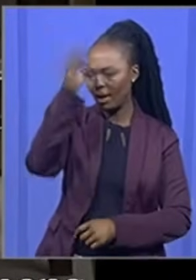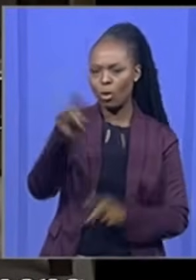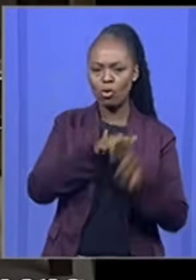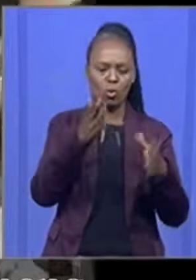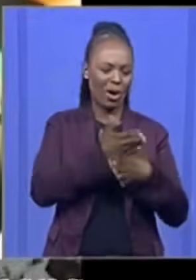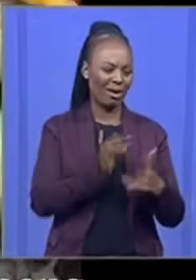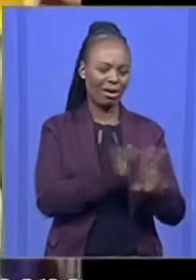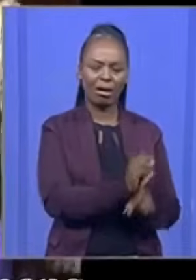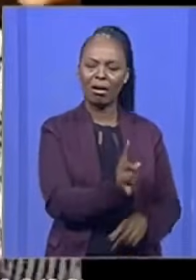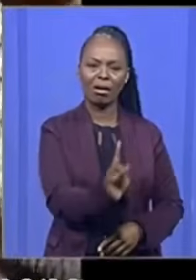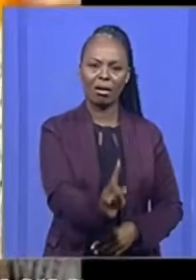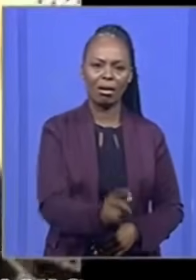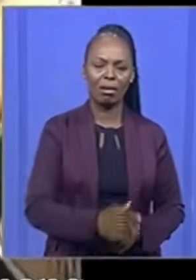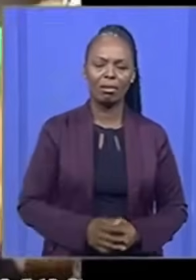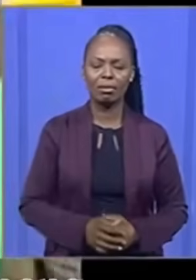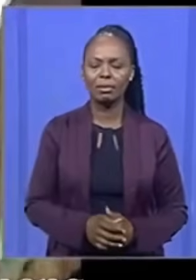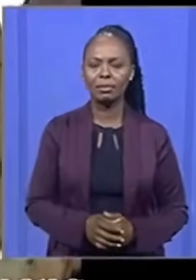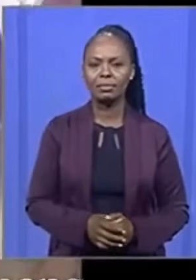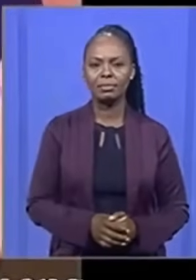doing.